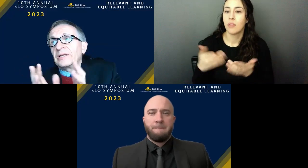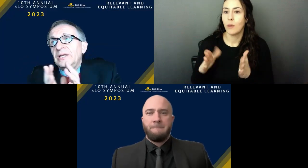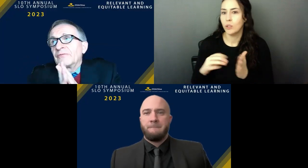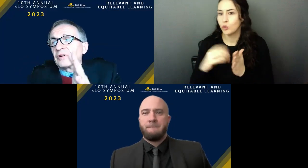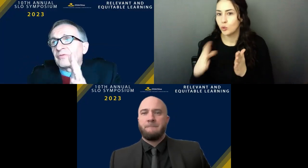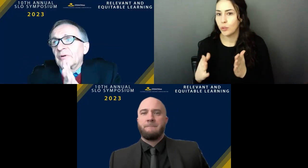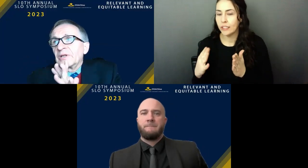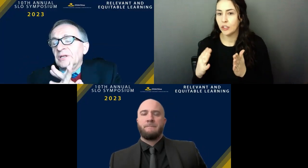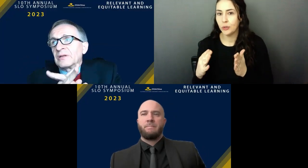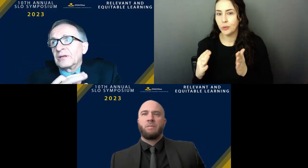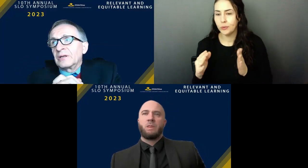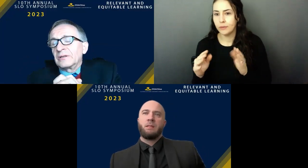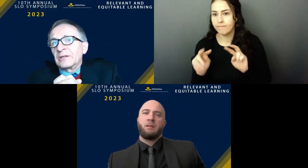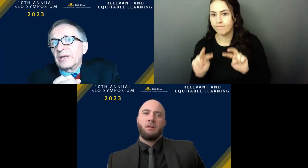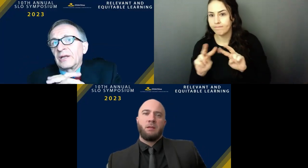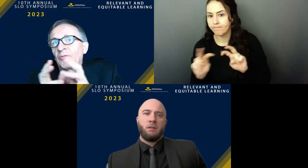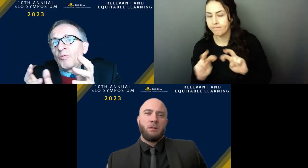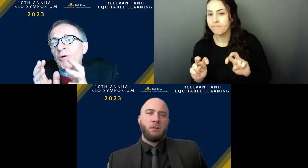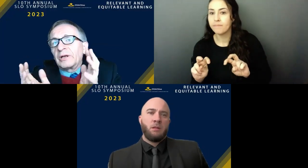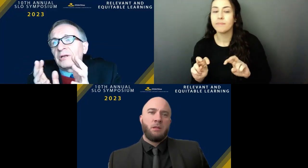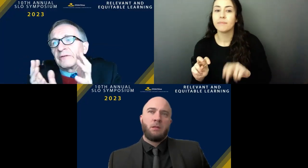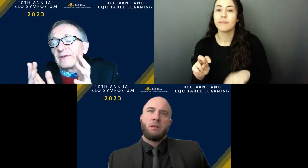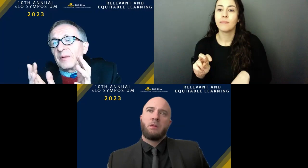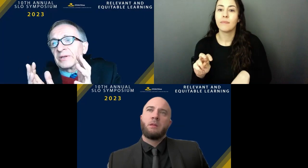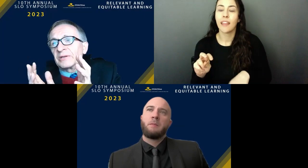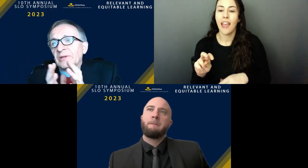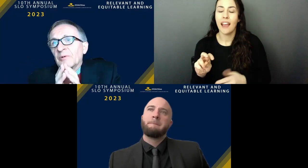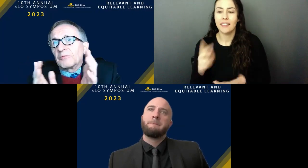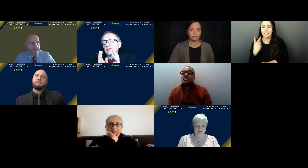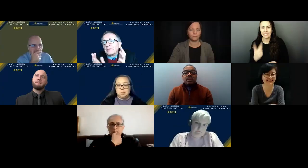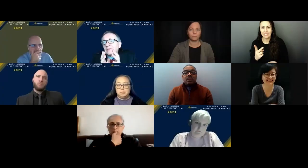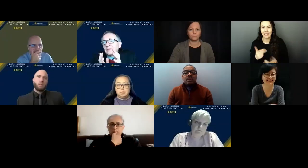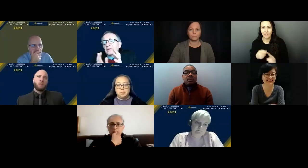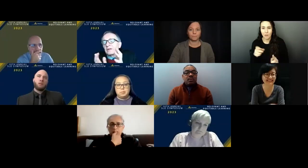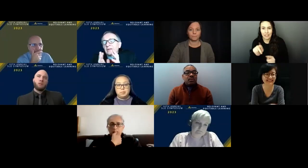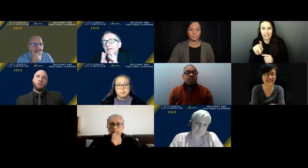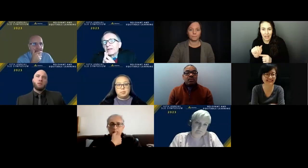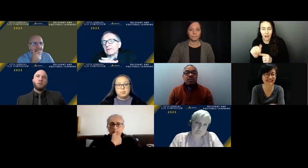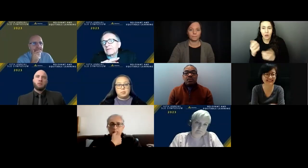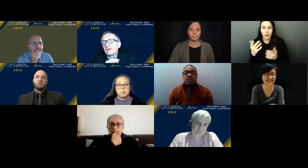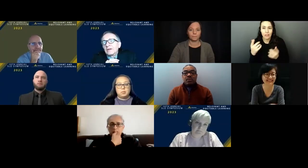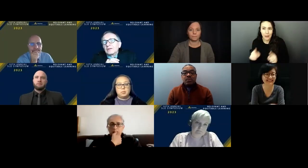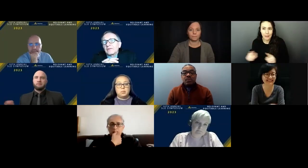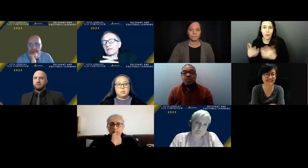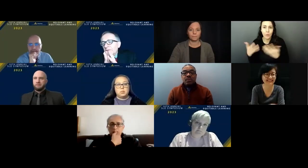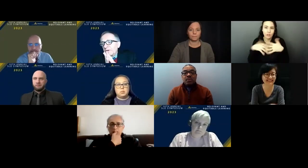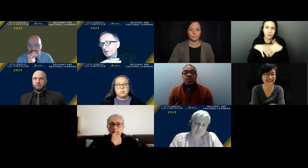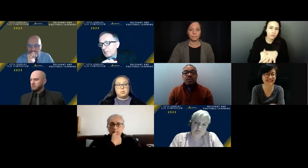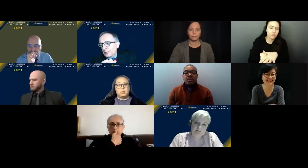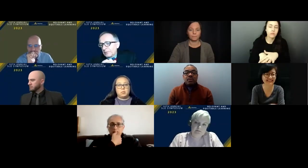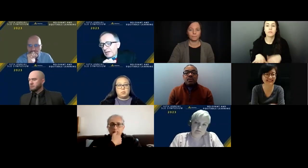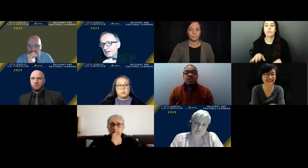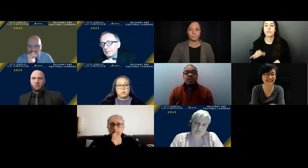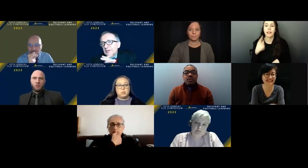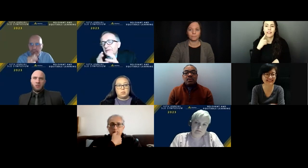and glean from the data what it is that's happening to them, right? What it is that they are learning. I think that's a very,